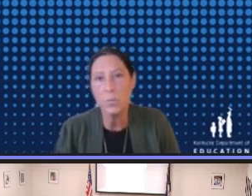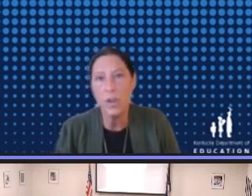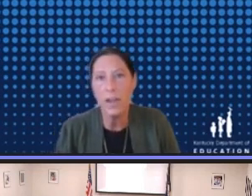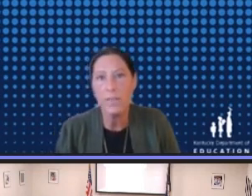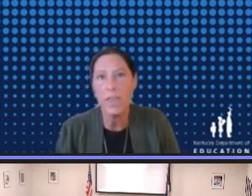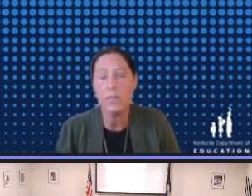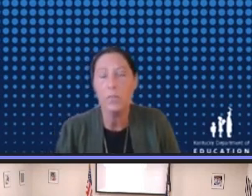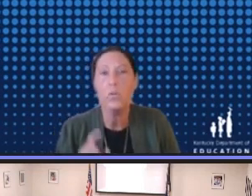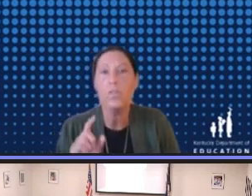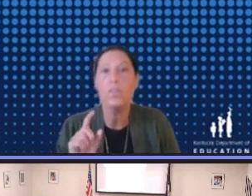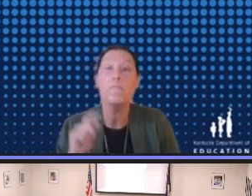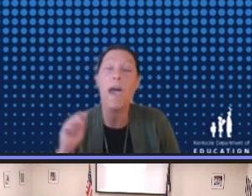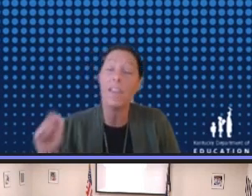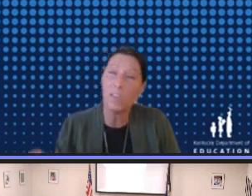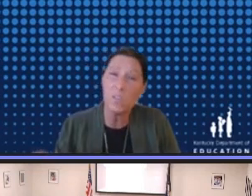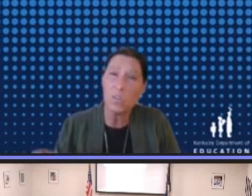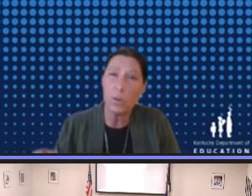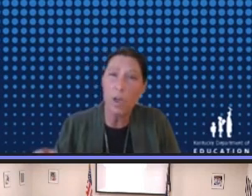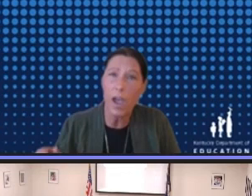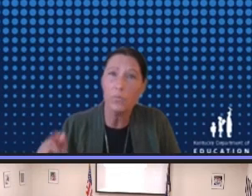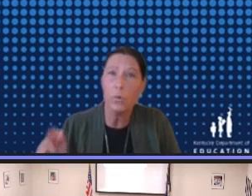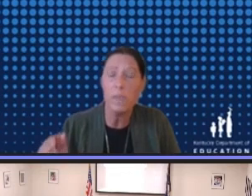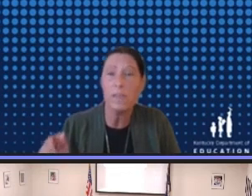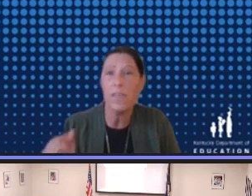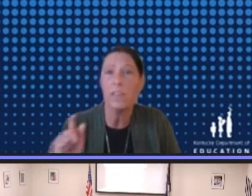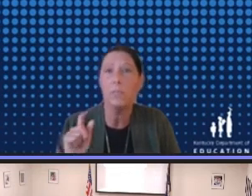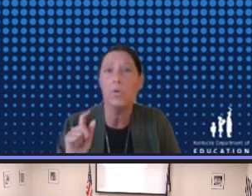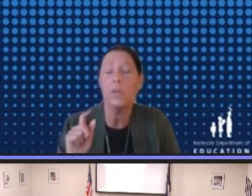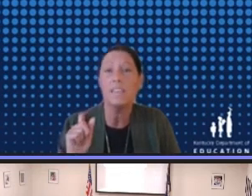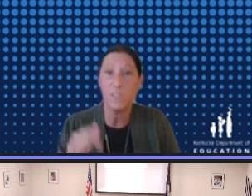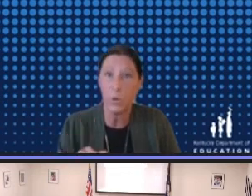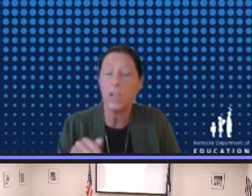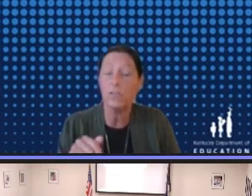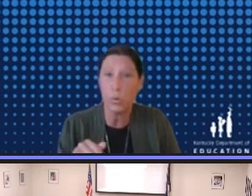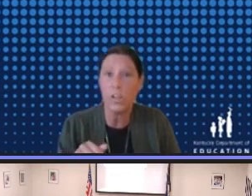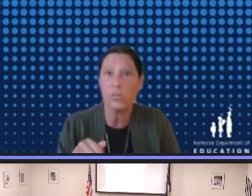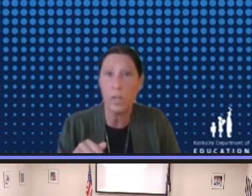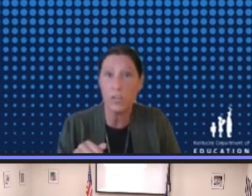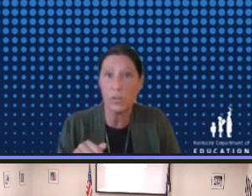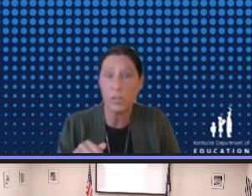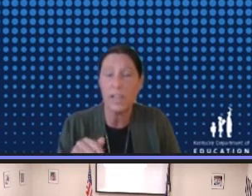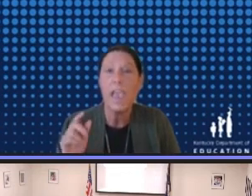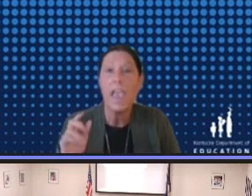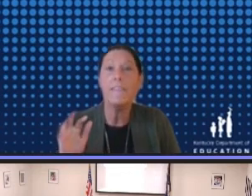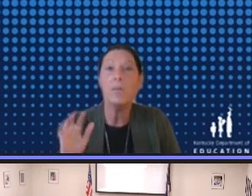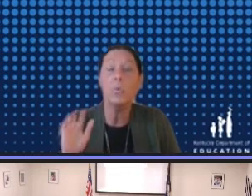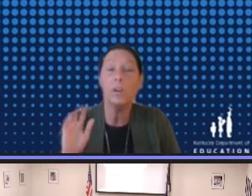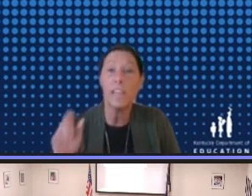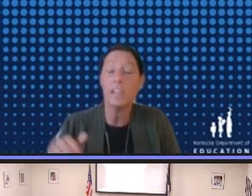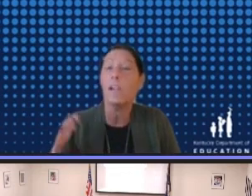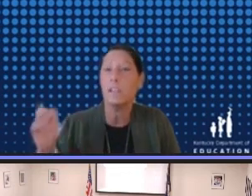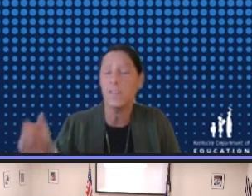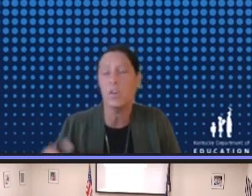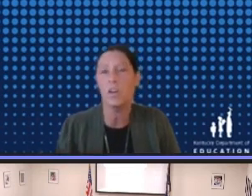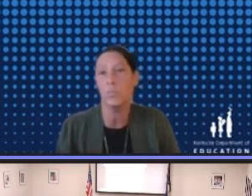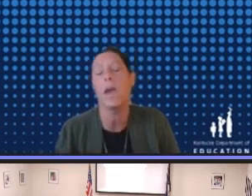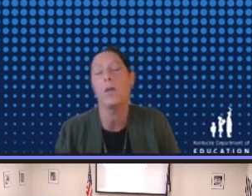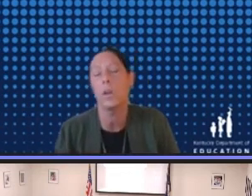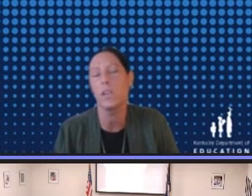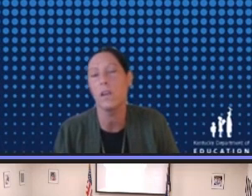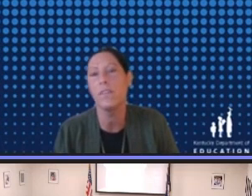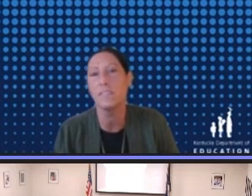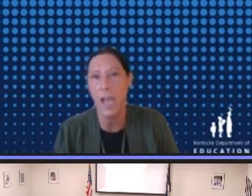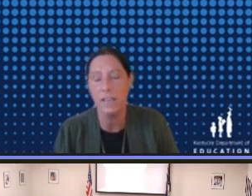writing consumer guide available. The math consumer guide will be available in spring of 2023. And then we're getting ready to